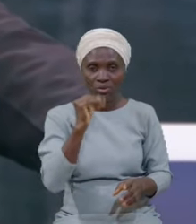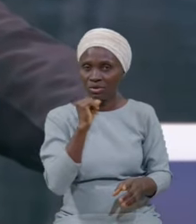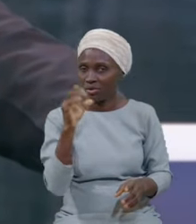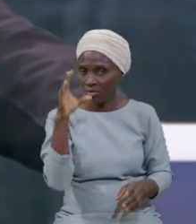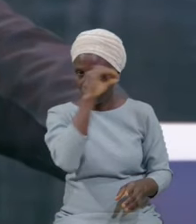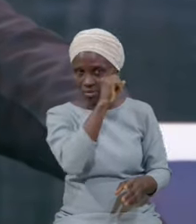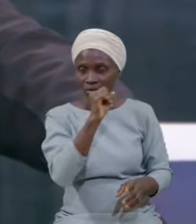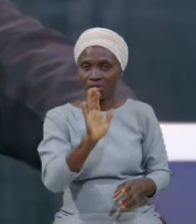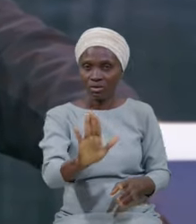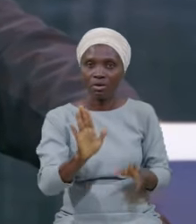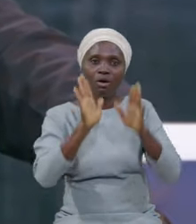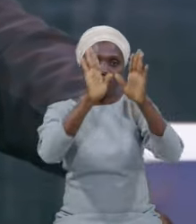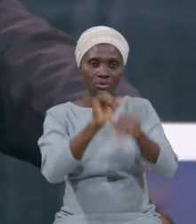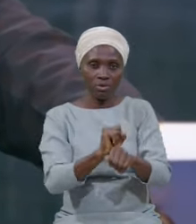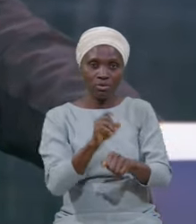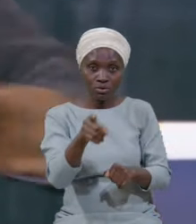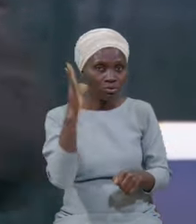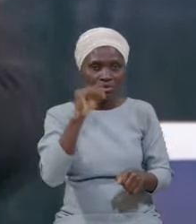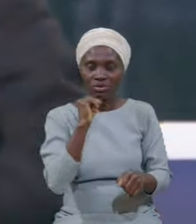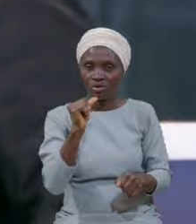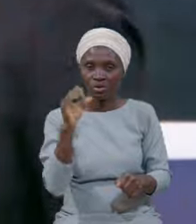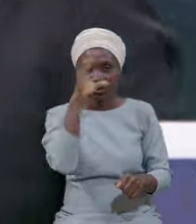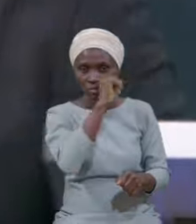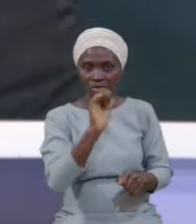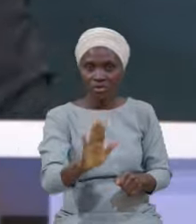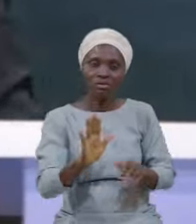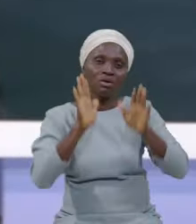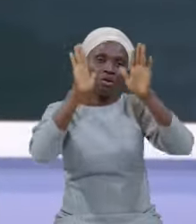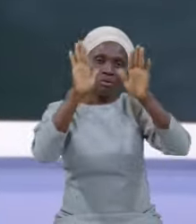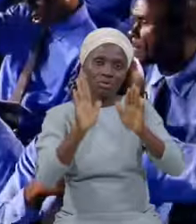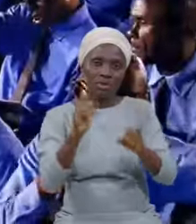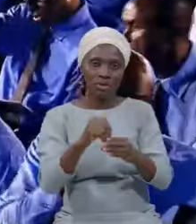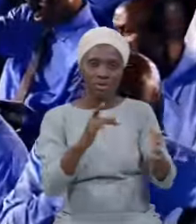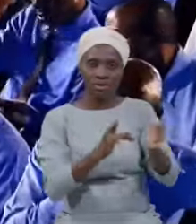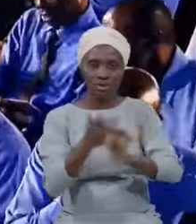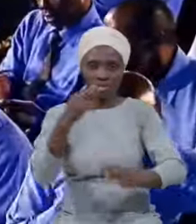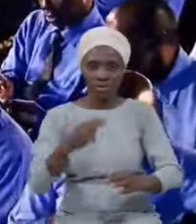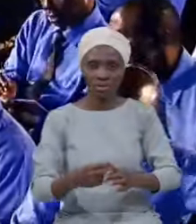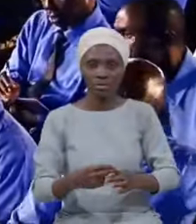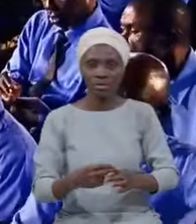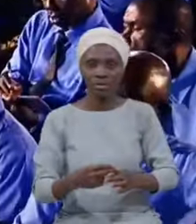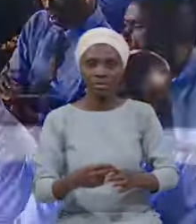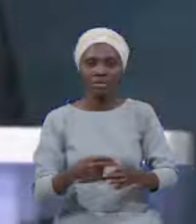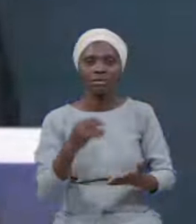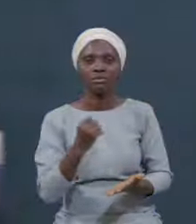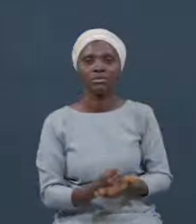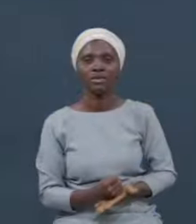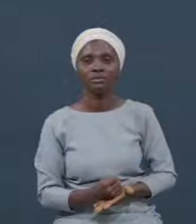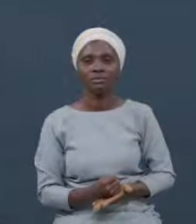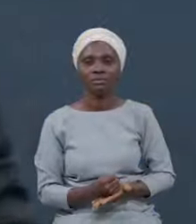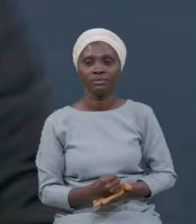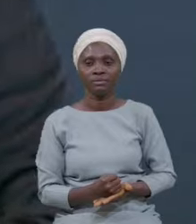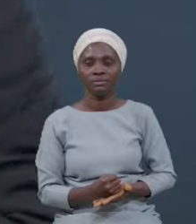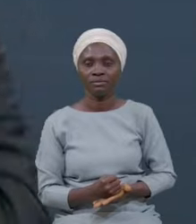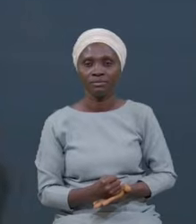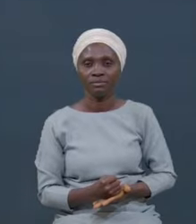not miss your sign and wonder in Jesus' name. Yes. As we begin today, we're looking